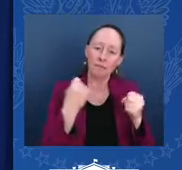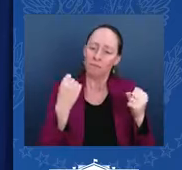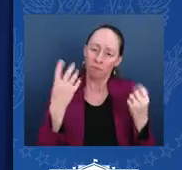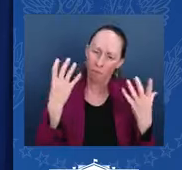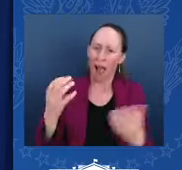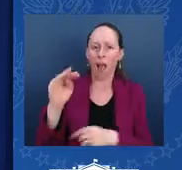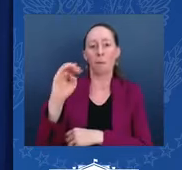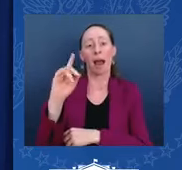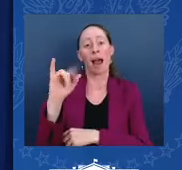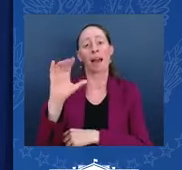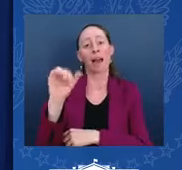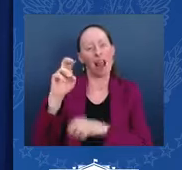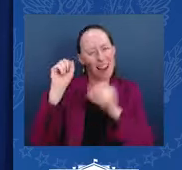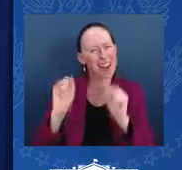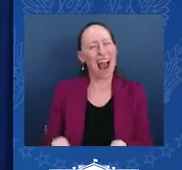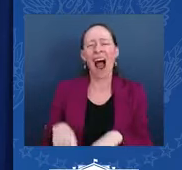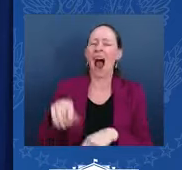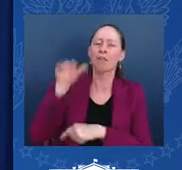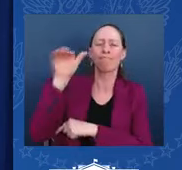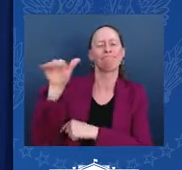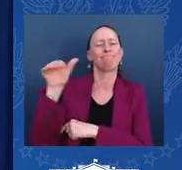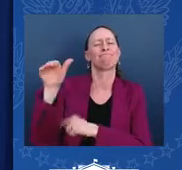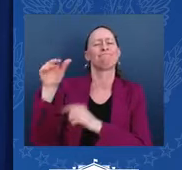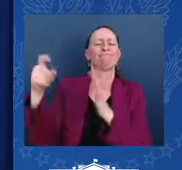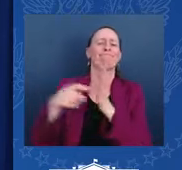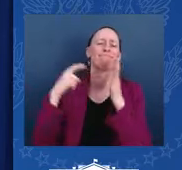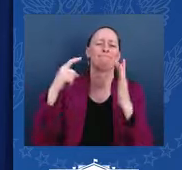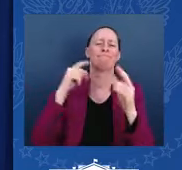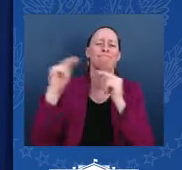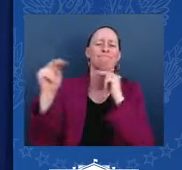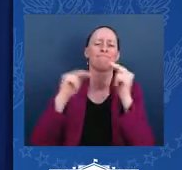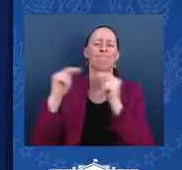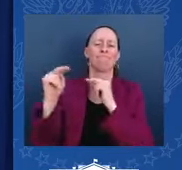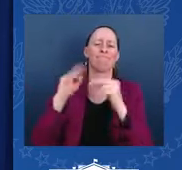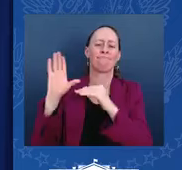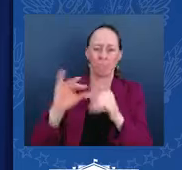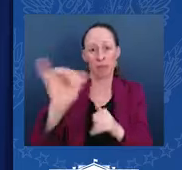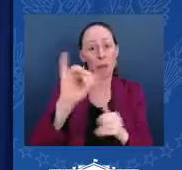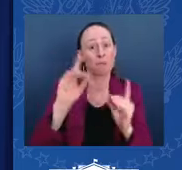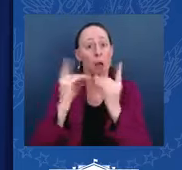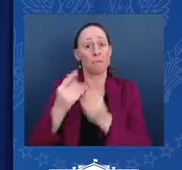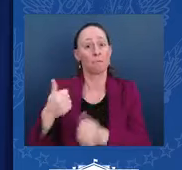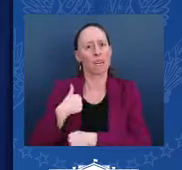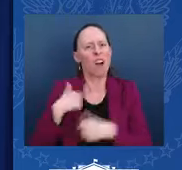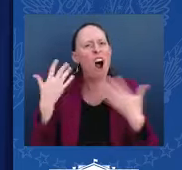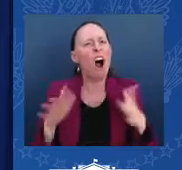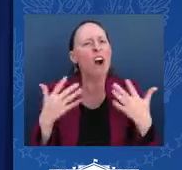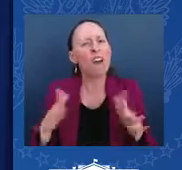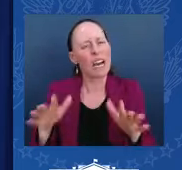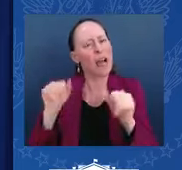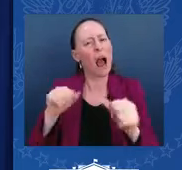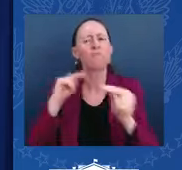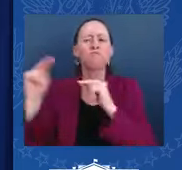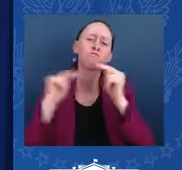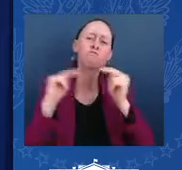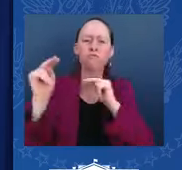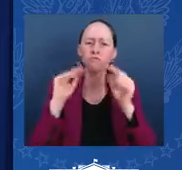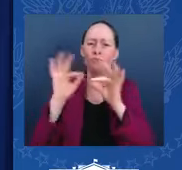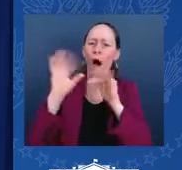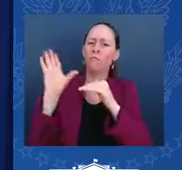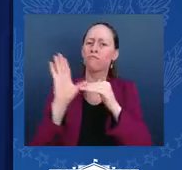is able to do for veterans. Same power. And it matters. It matters a lot. That's why